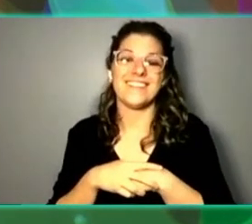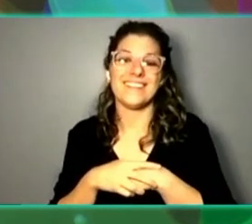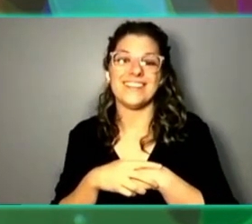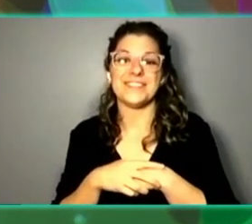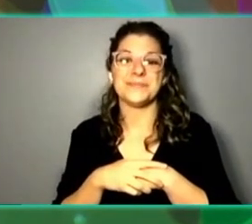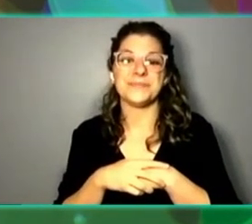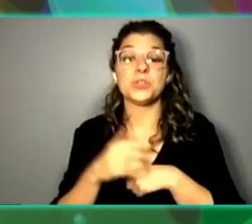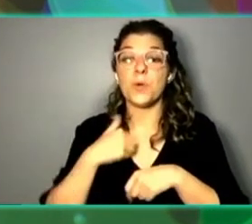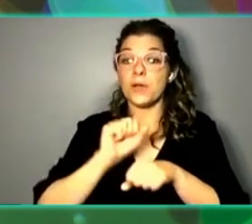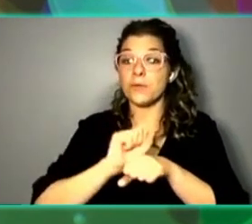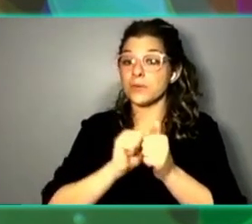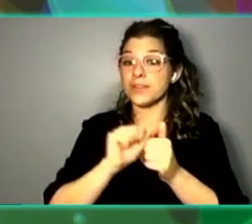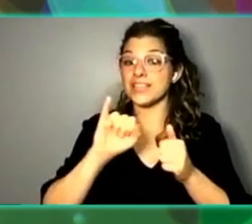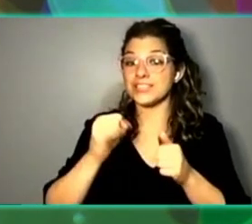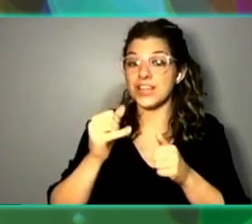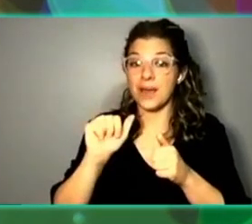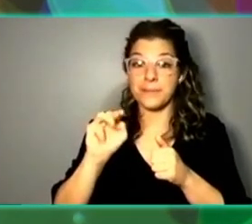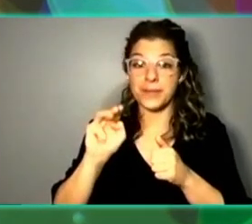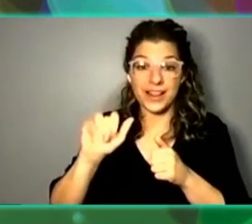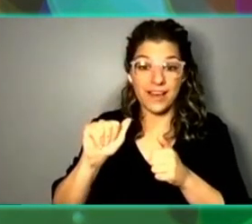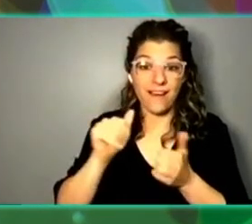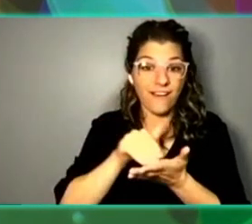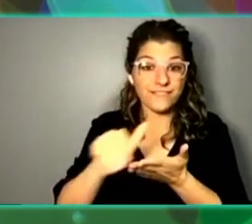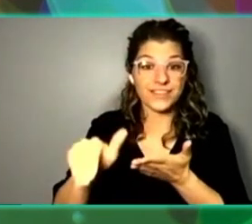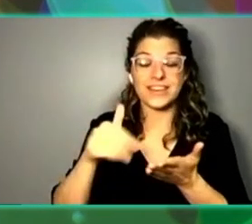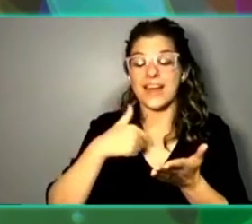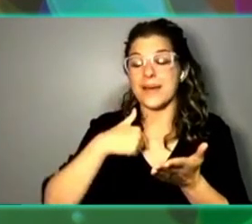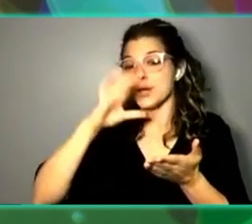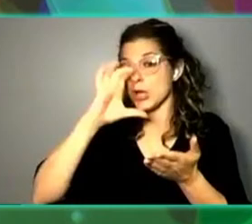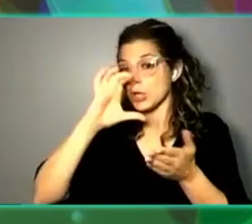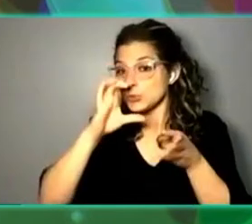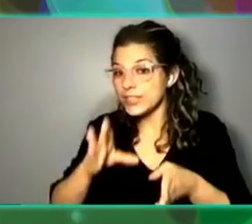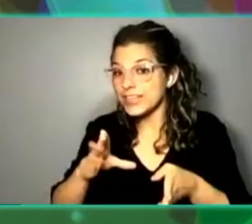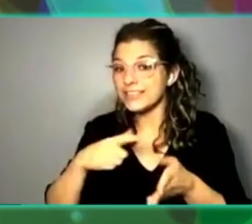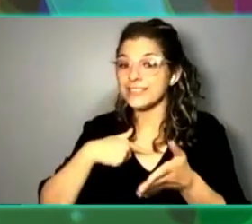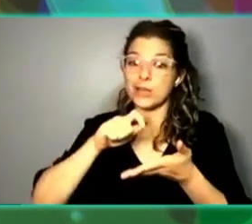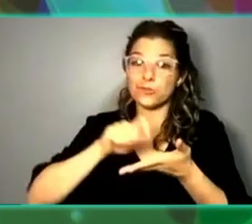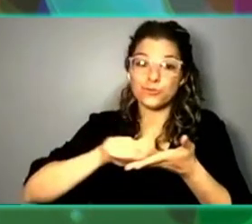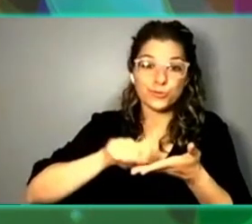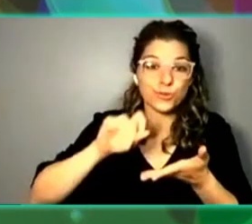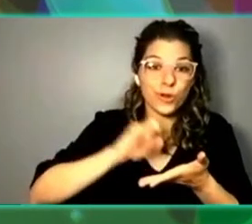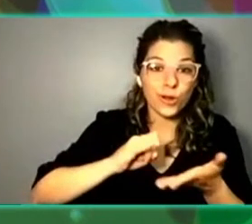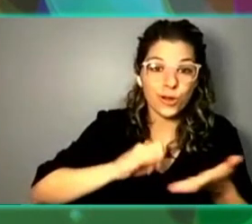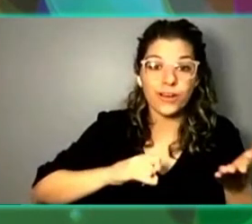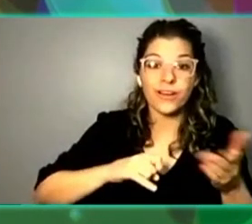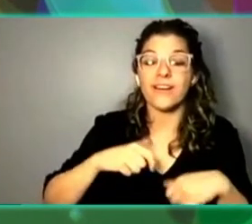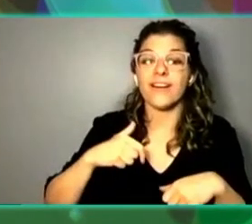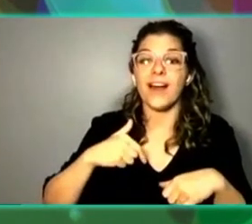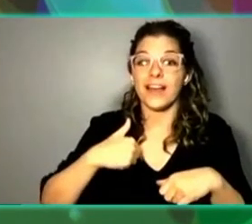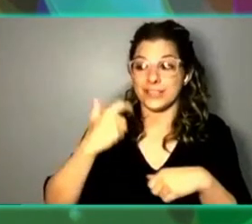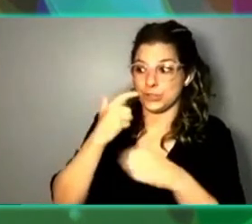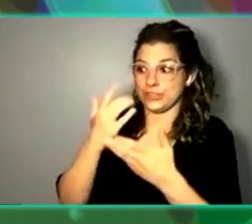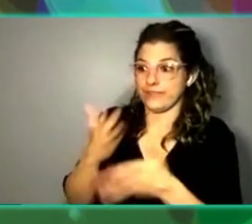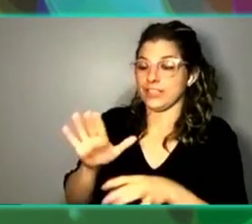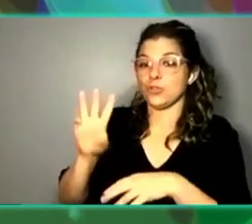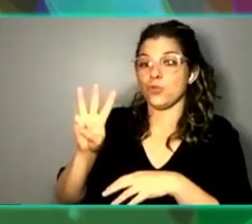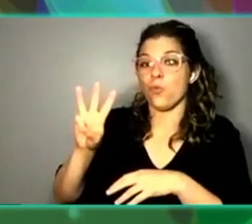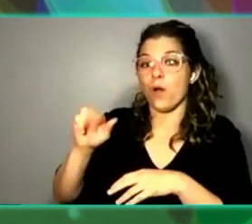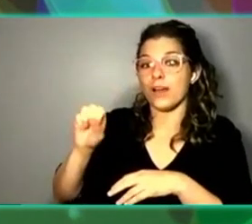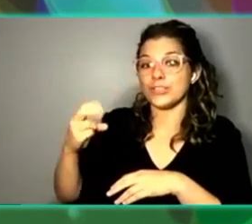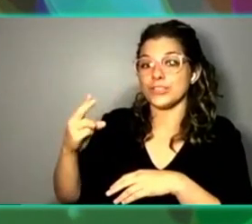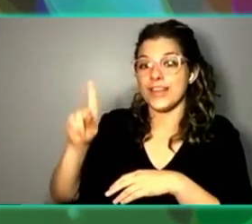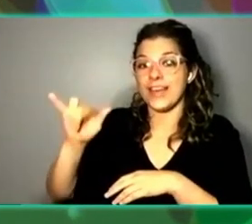So I work with Jamila a lot. I'm a cartoonist. I draw. I just worked on Wash Day Diaries.